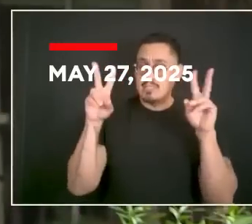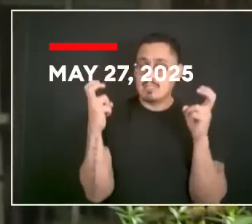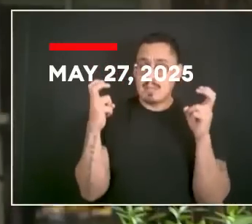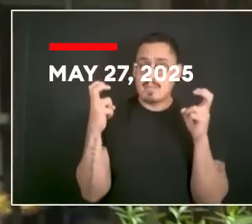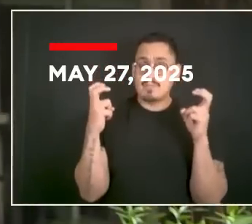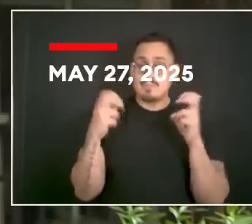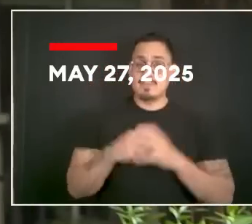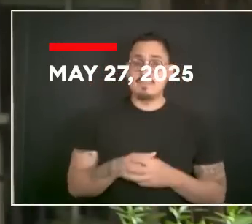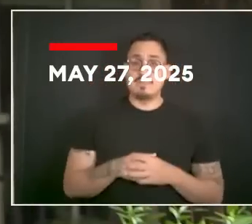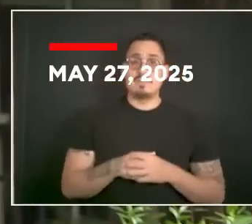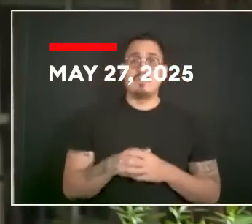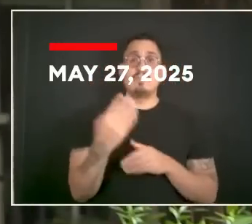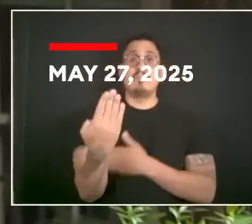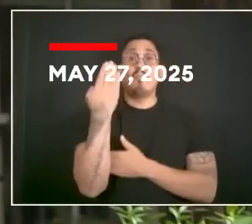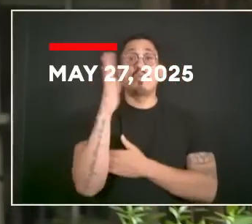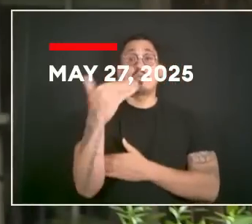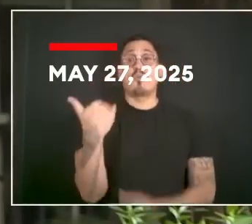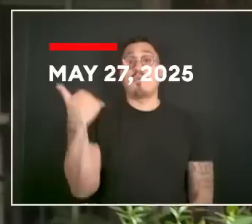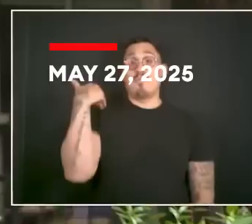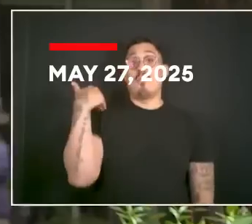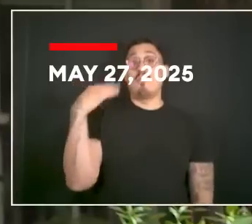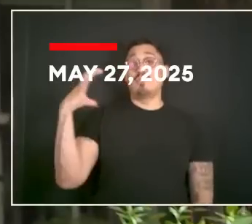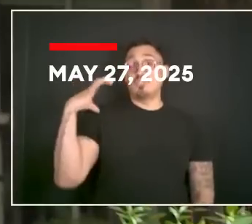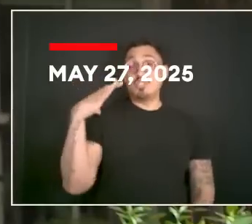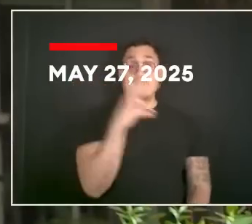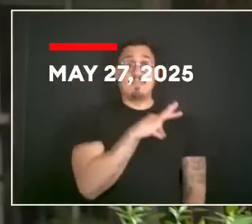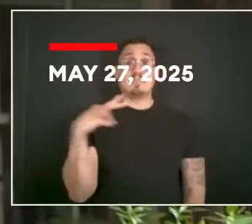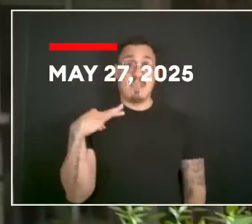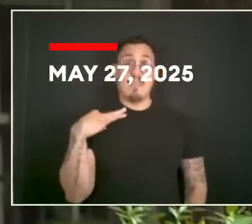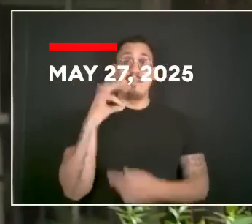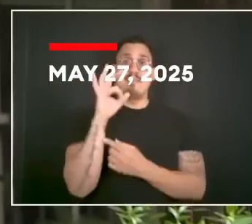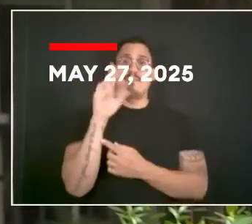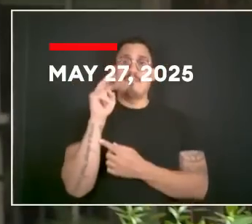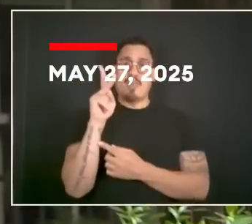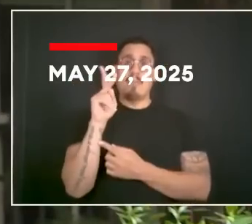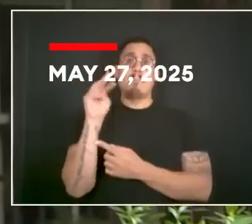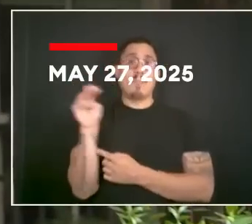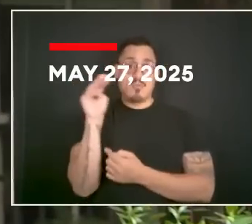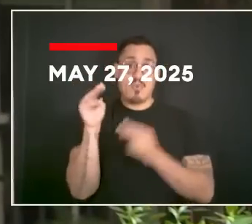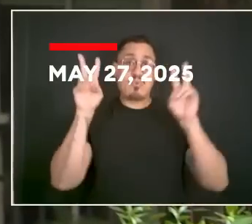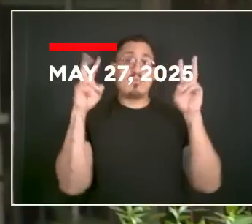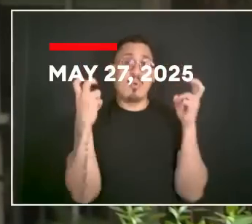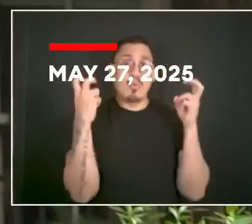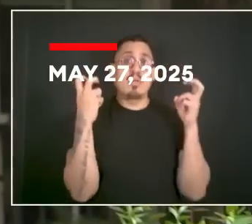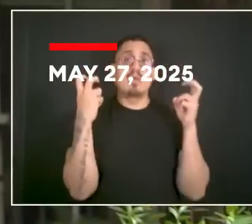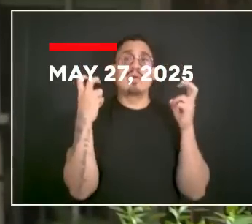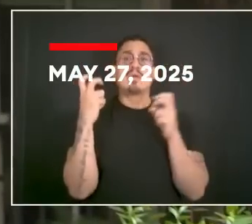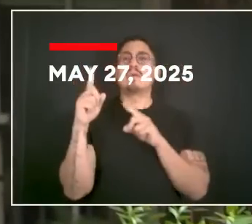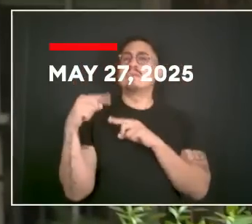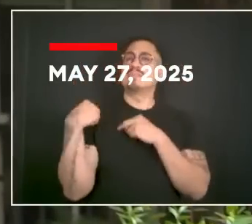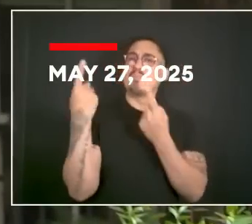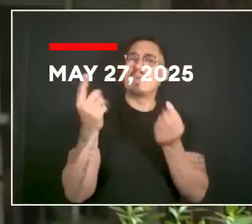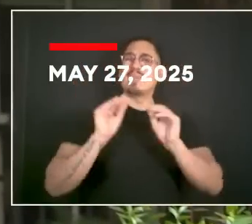your former chief of staff, Frank Carone, posted on social media the following, quote, "It has been clear for some time to most reasonable